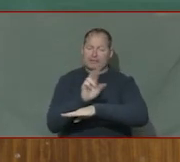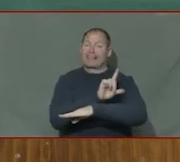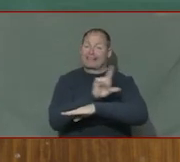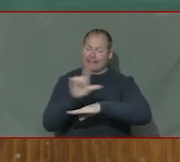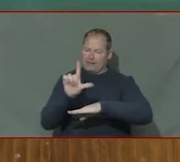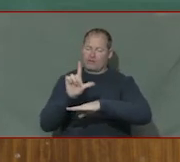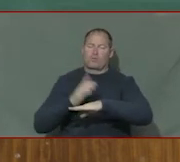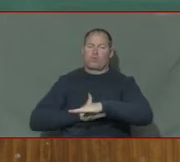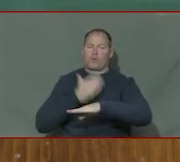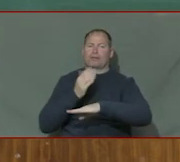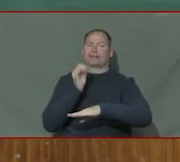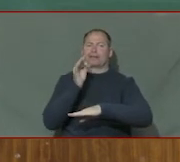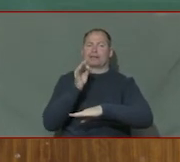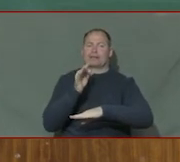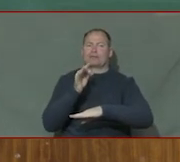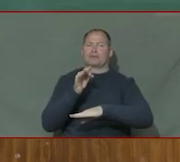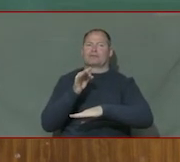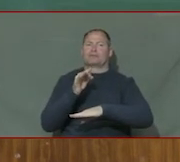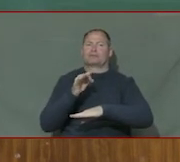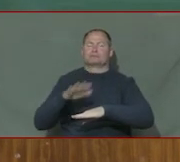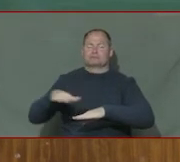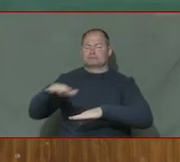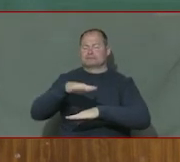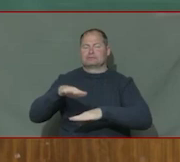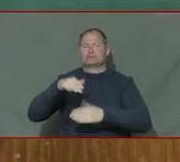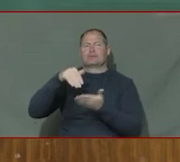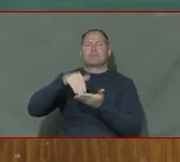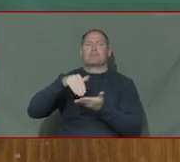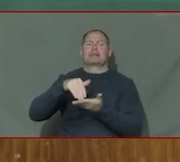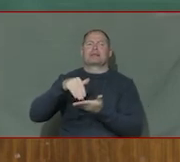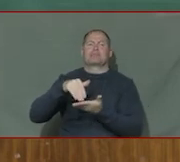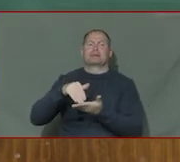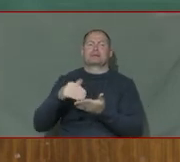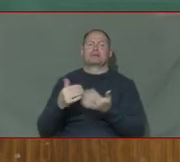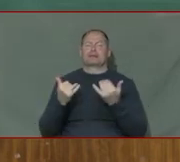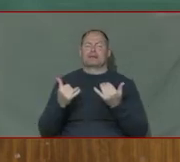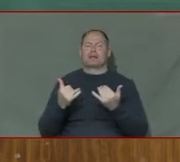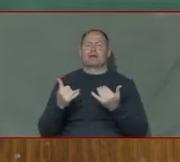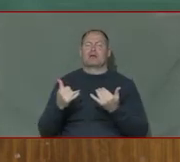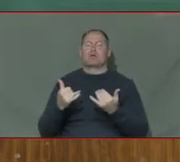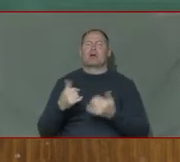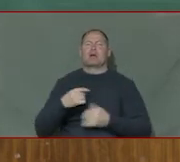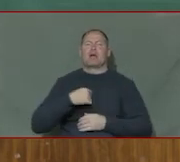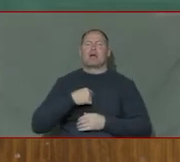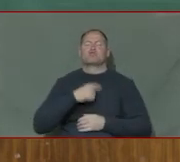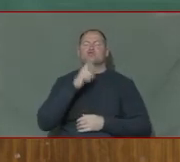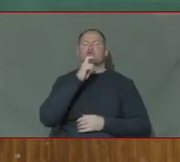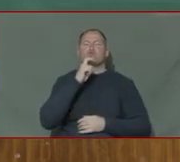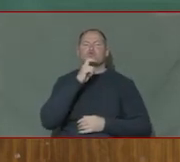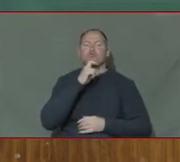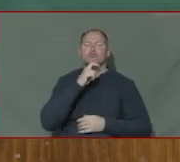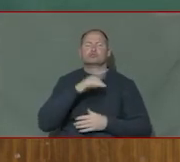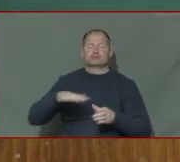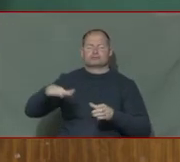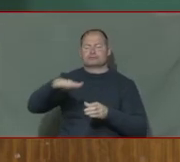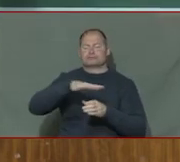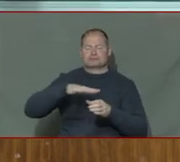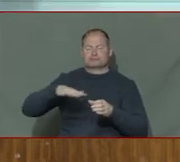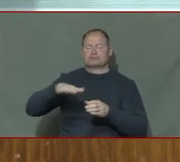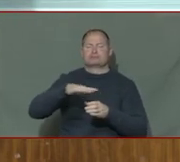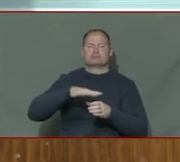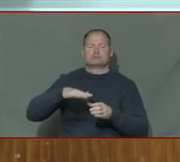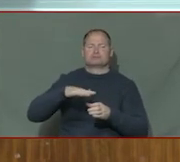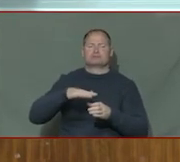the surface area is a minimum. So I need to use the surface area formula, correct? Now, what is the surface